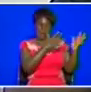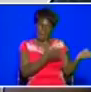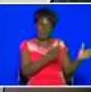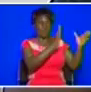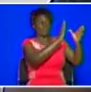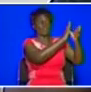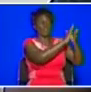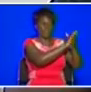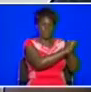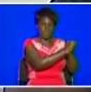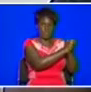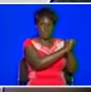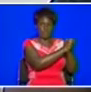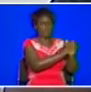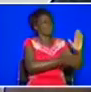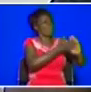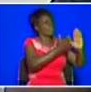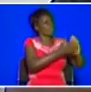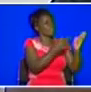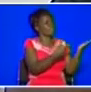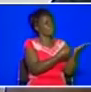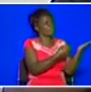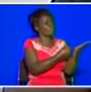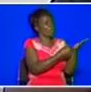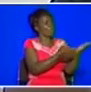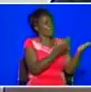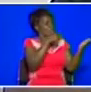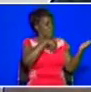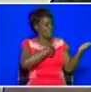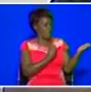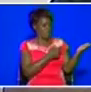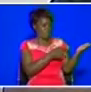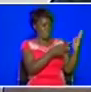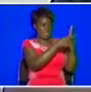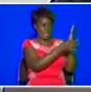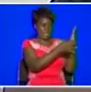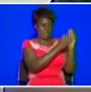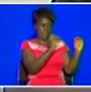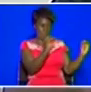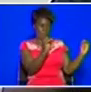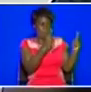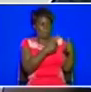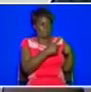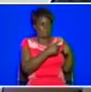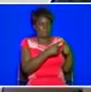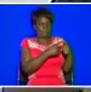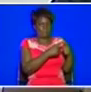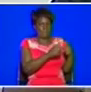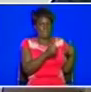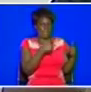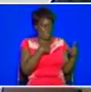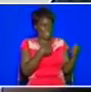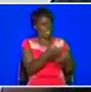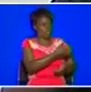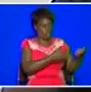Jubilee dispensed with rigorous technical appraisal. I am not a railway expert. Okay, I can ask economic